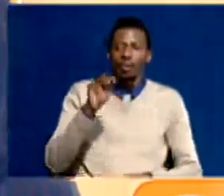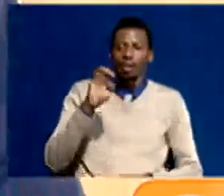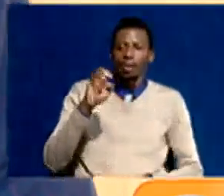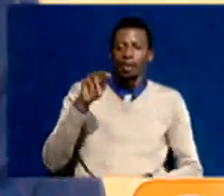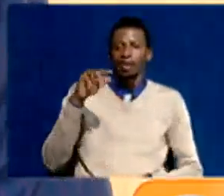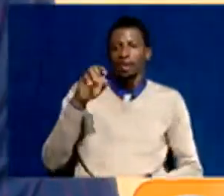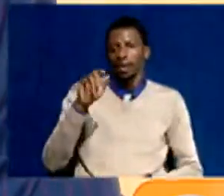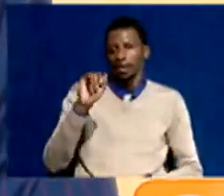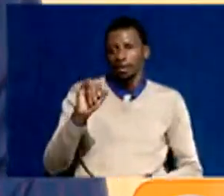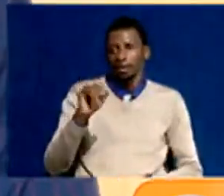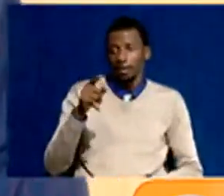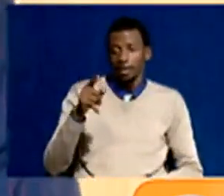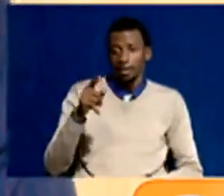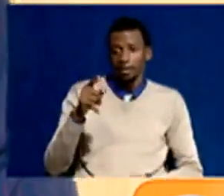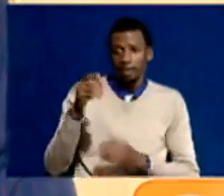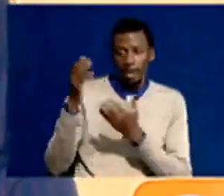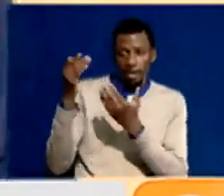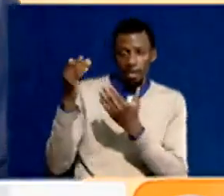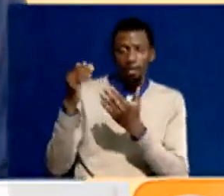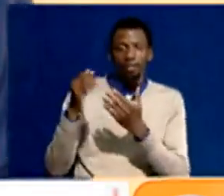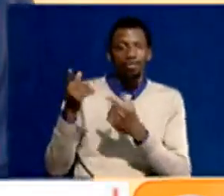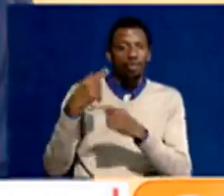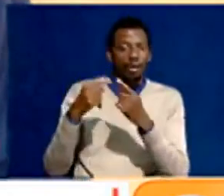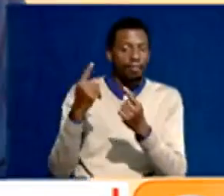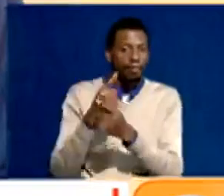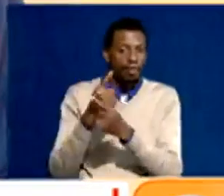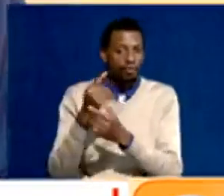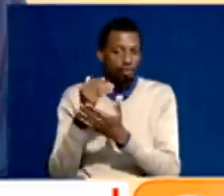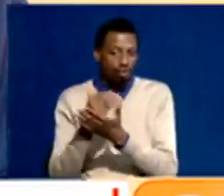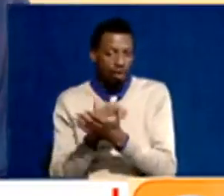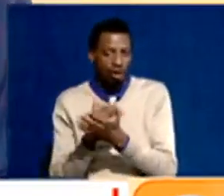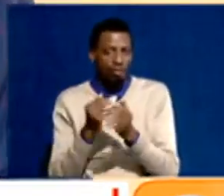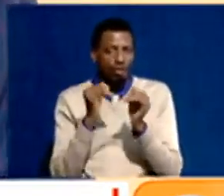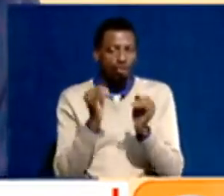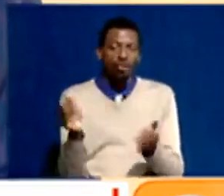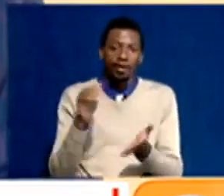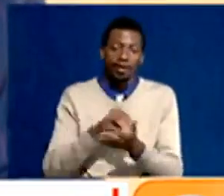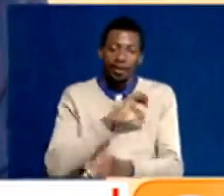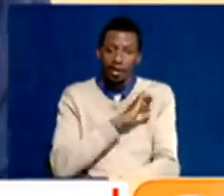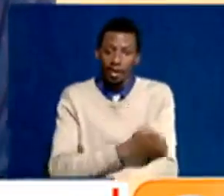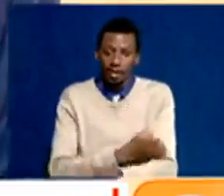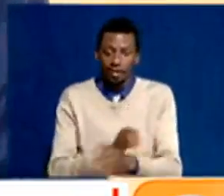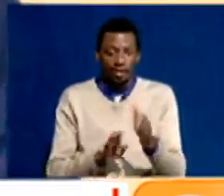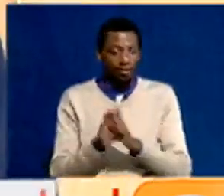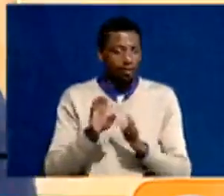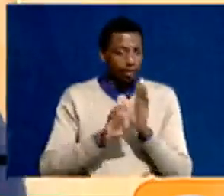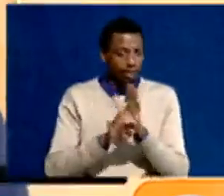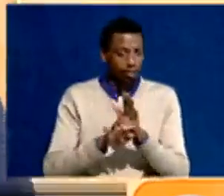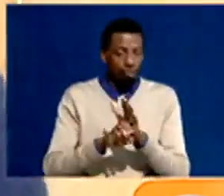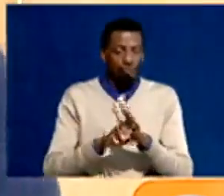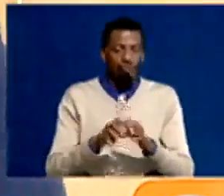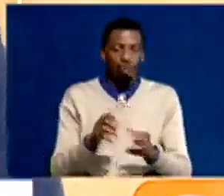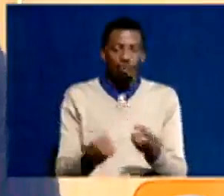is anticipated to come from various initiatives with respect to renewable energy development, particularly geothermal, the